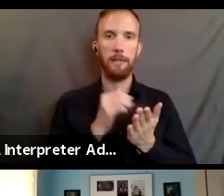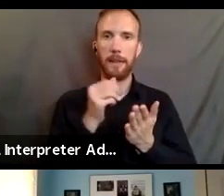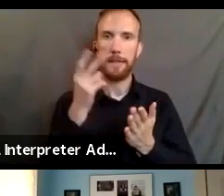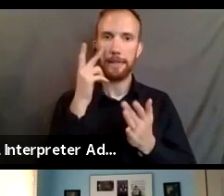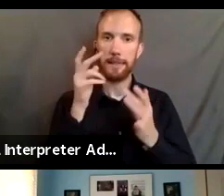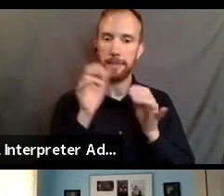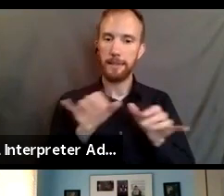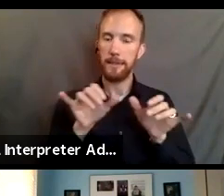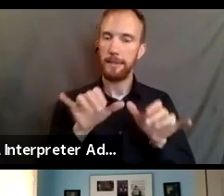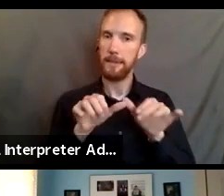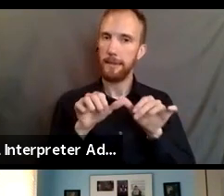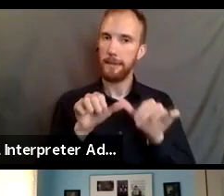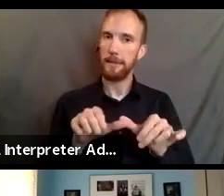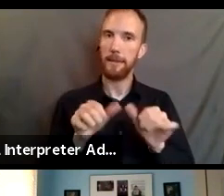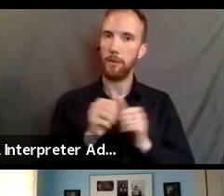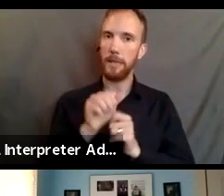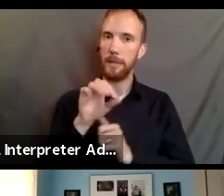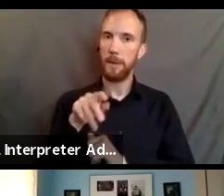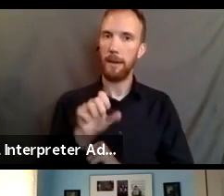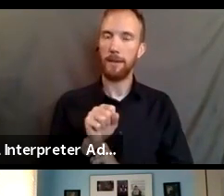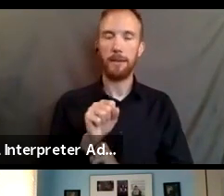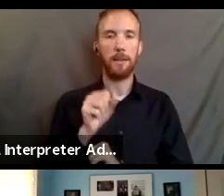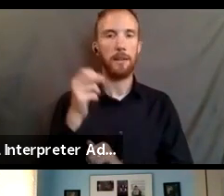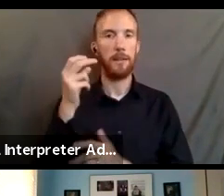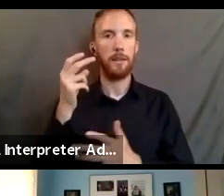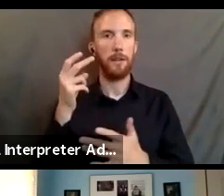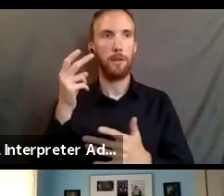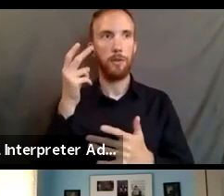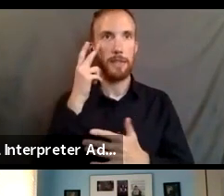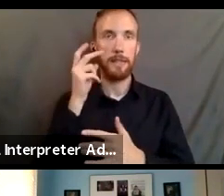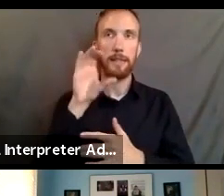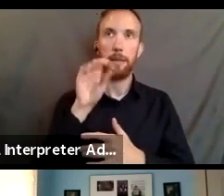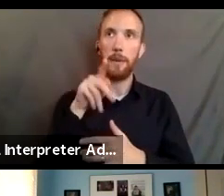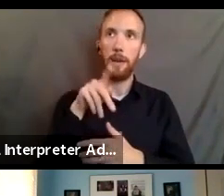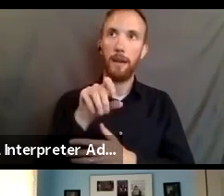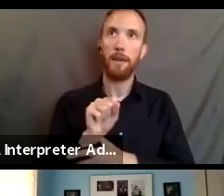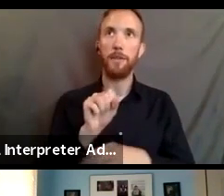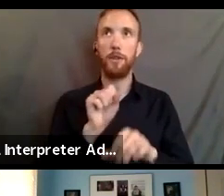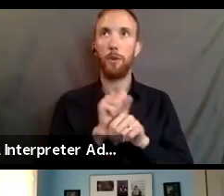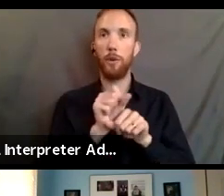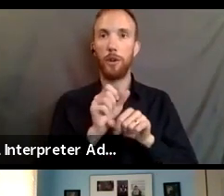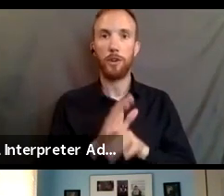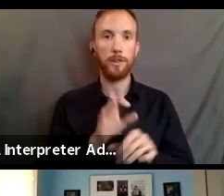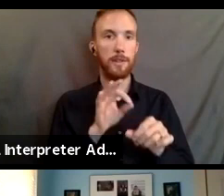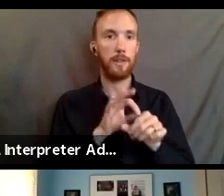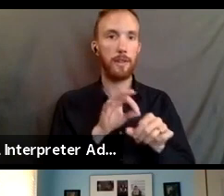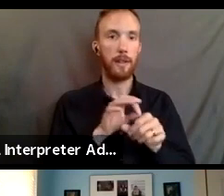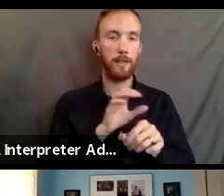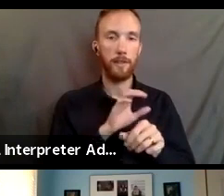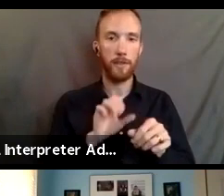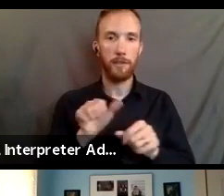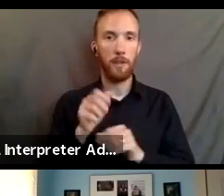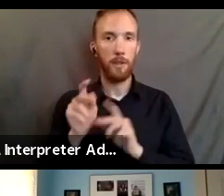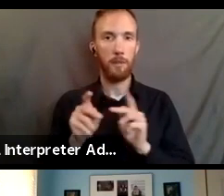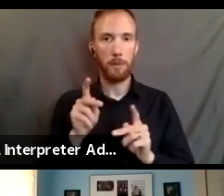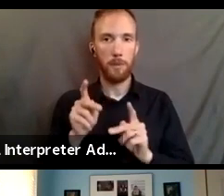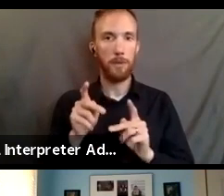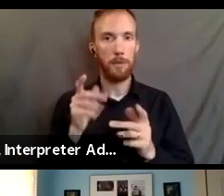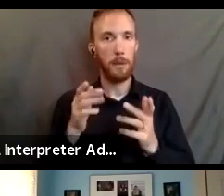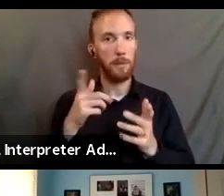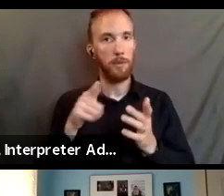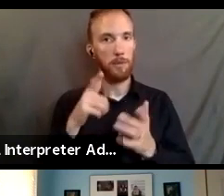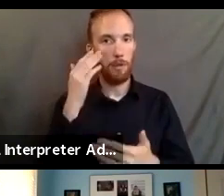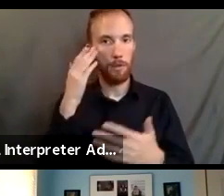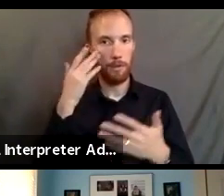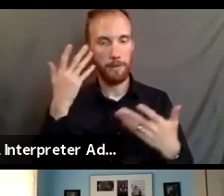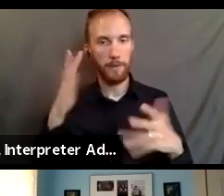board cps administrators elected officials and community-based organizations may already know parents